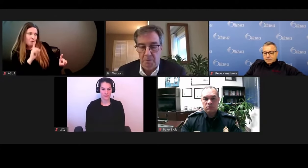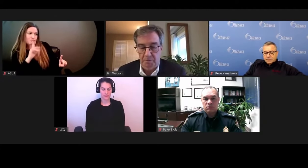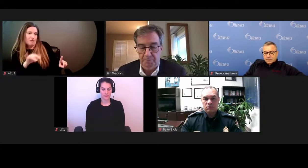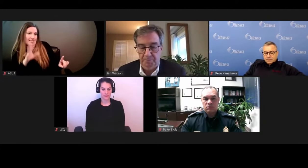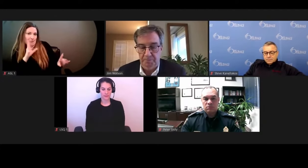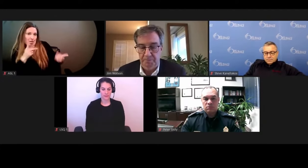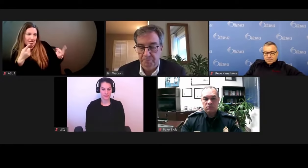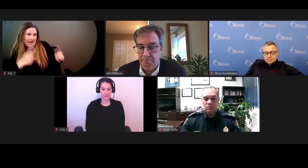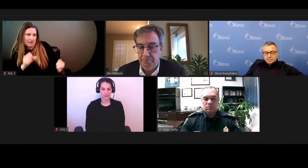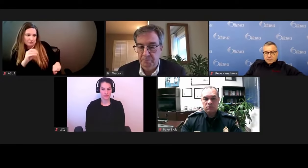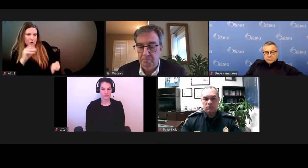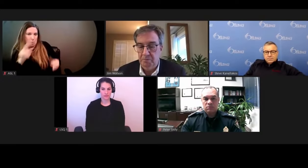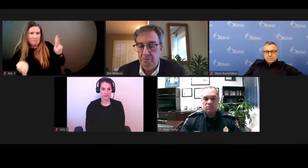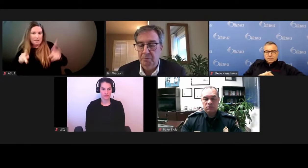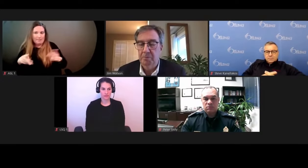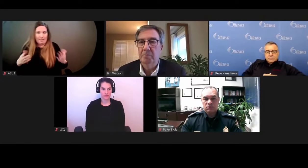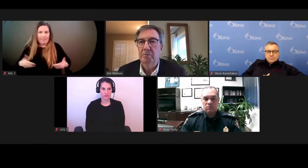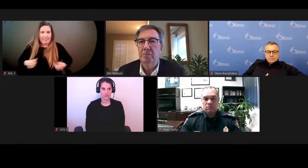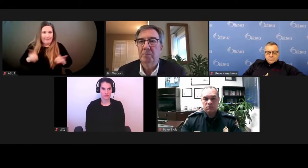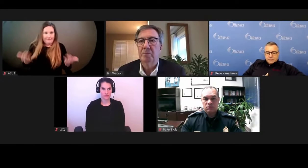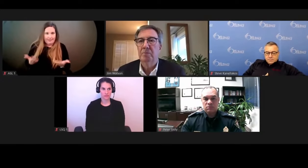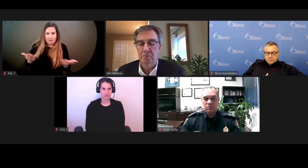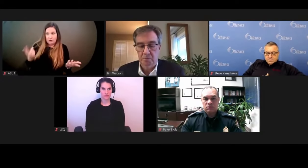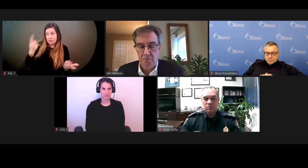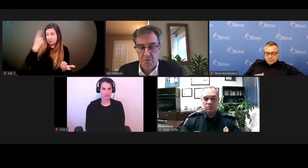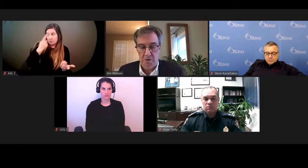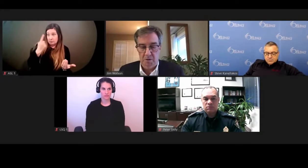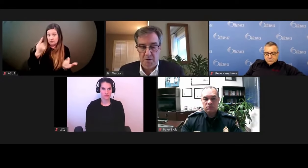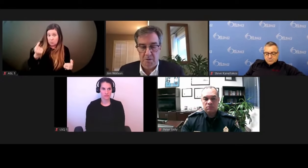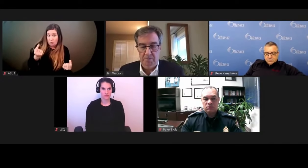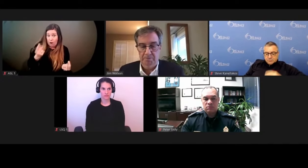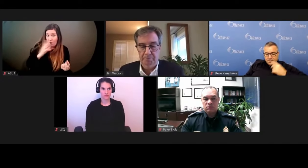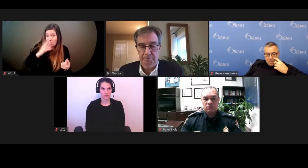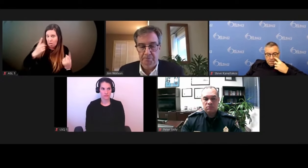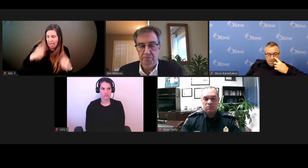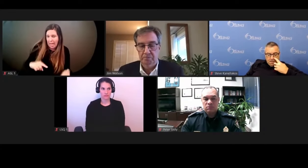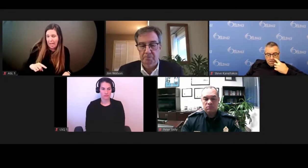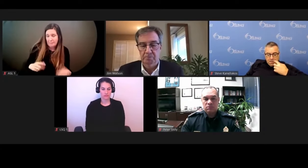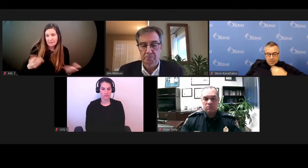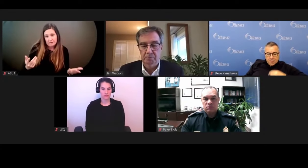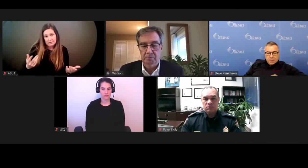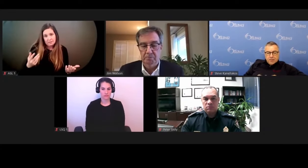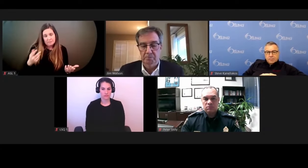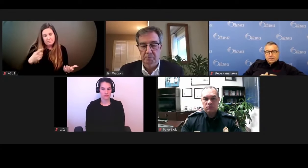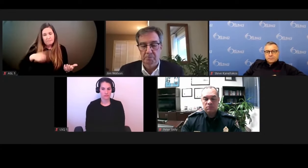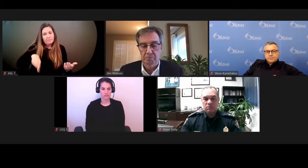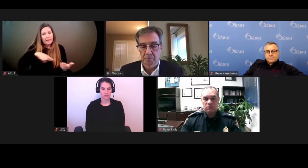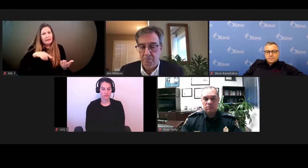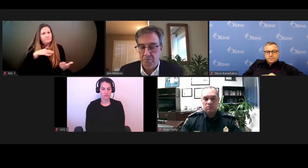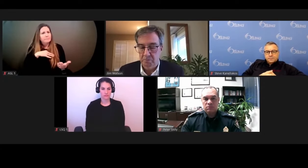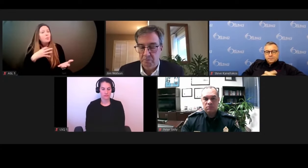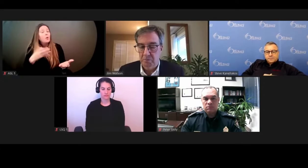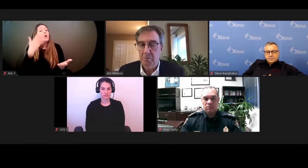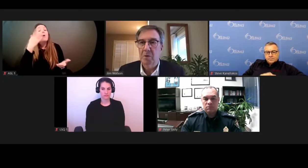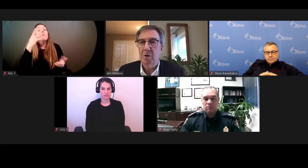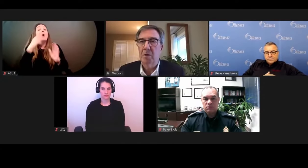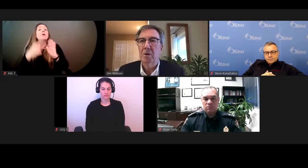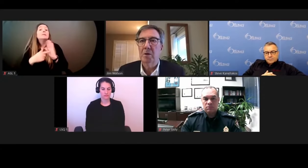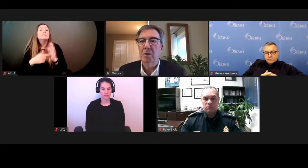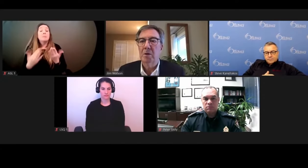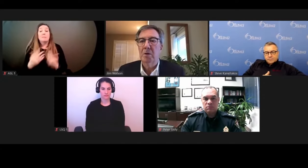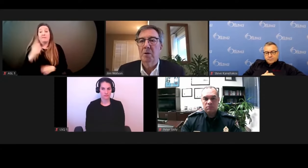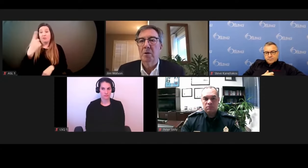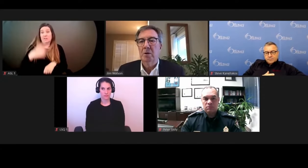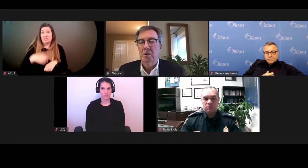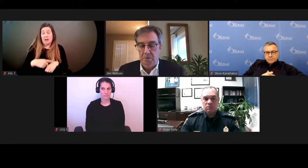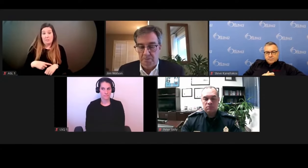thinking, well, what might happen, right? And I think this is one of the things they're looking at. For example, we heard for maybe the first time that there's